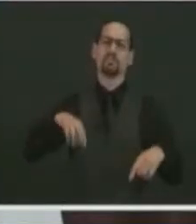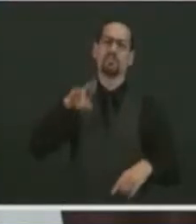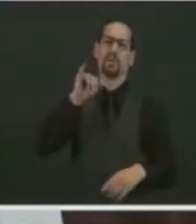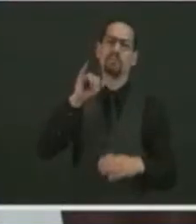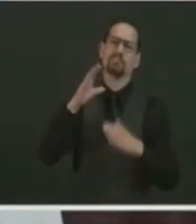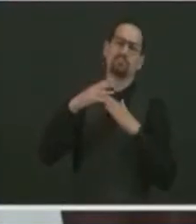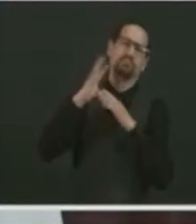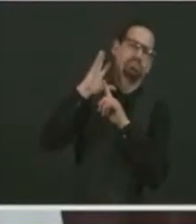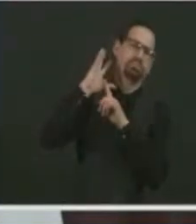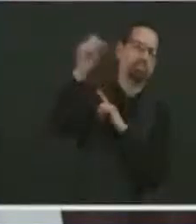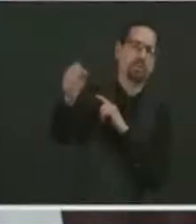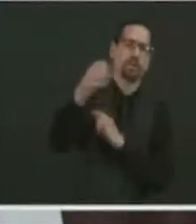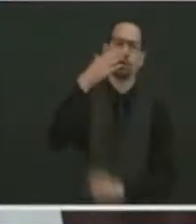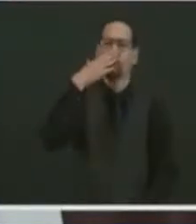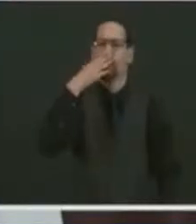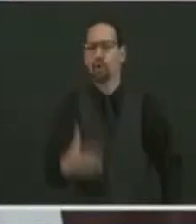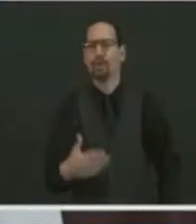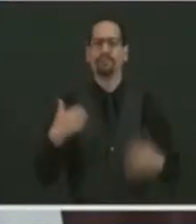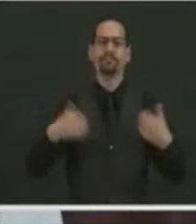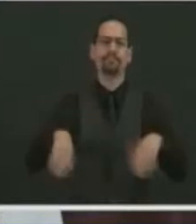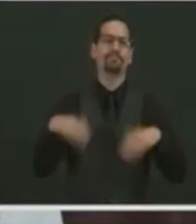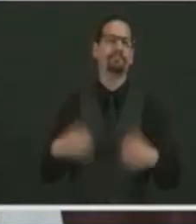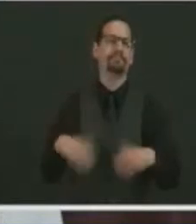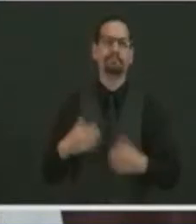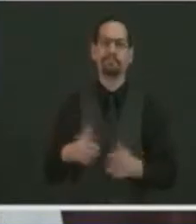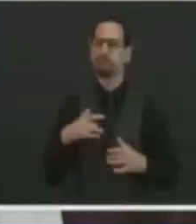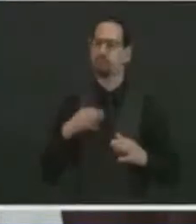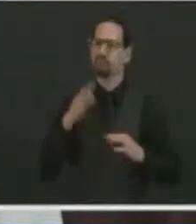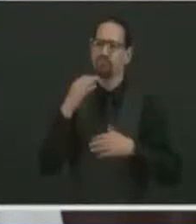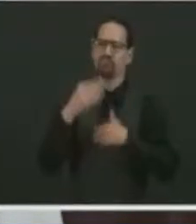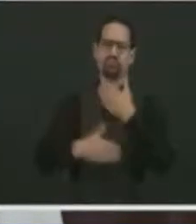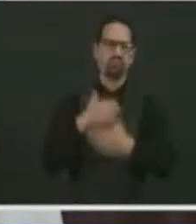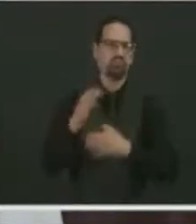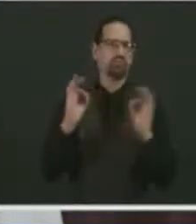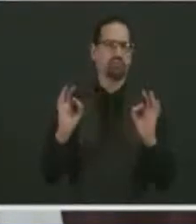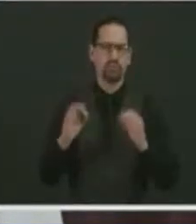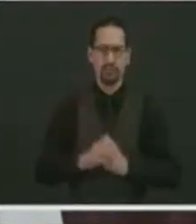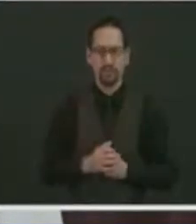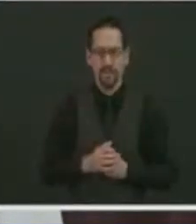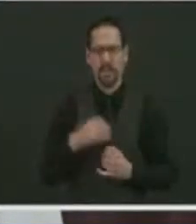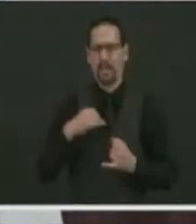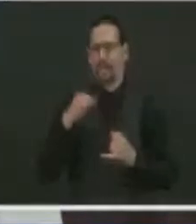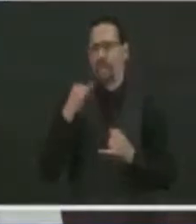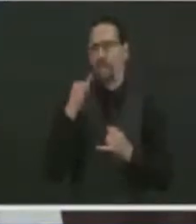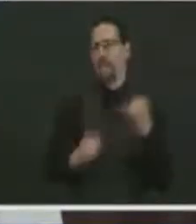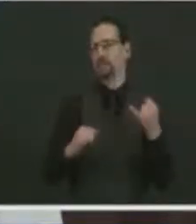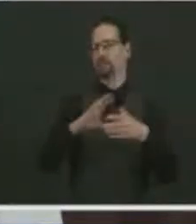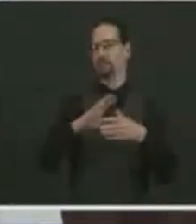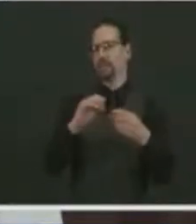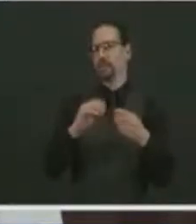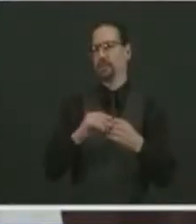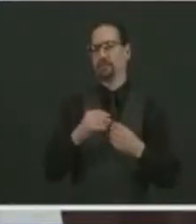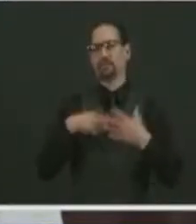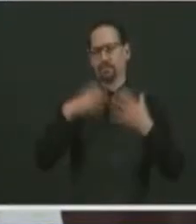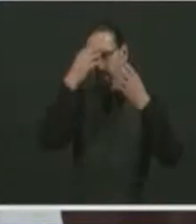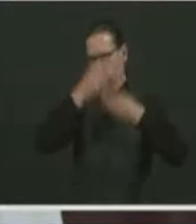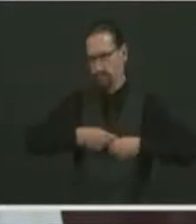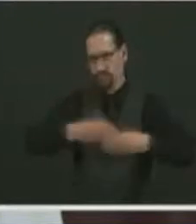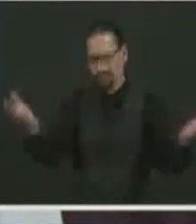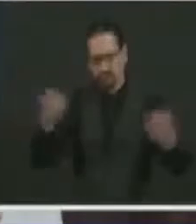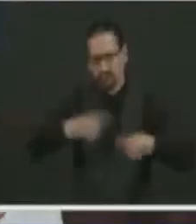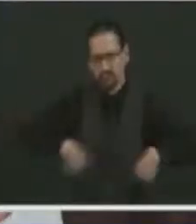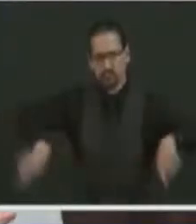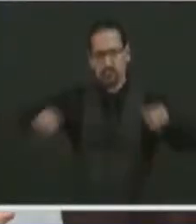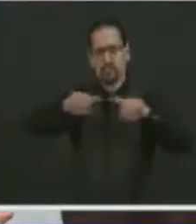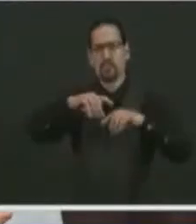Last note is, while we're slowly and safely reopening the economy, we are obviously mindful that there are some areas where